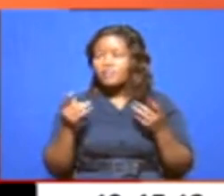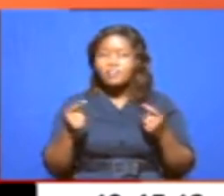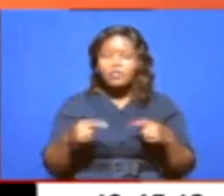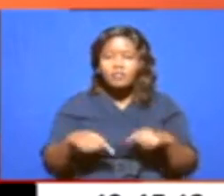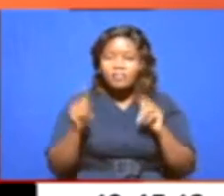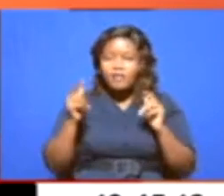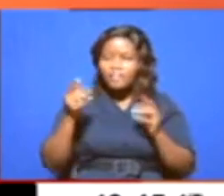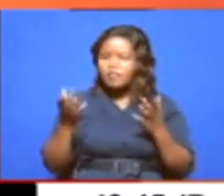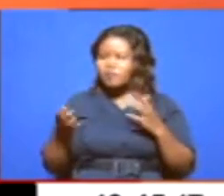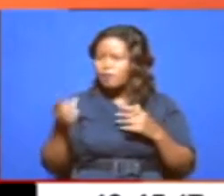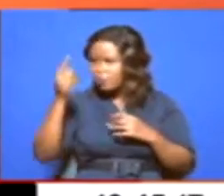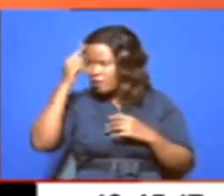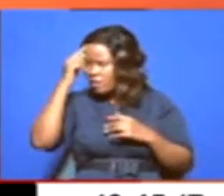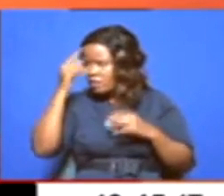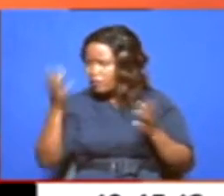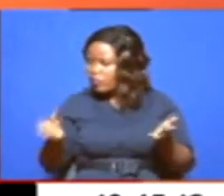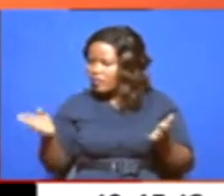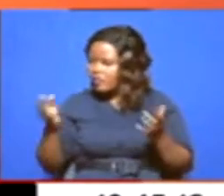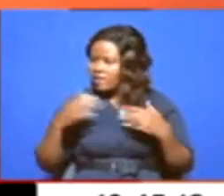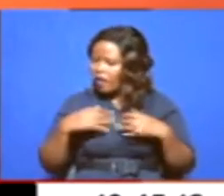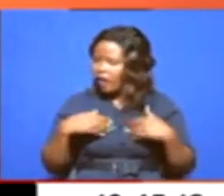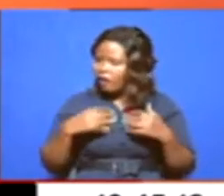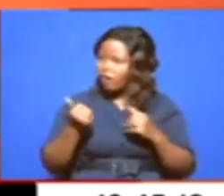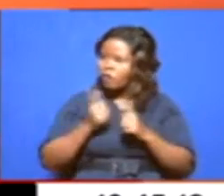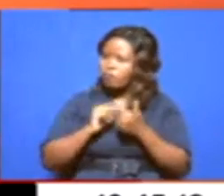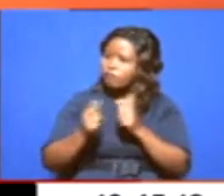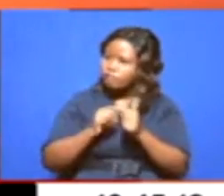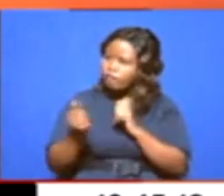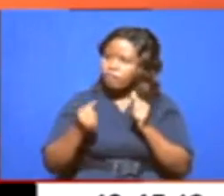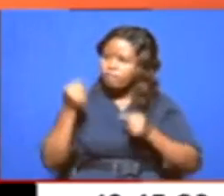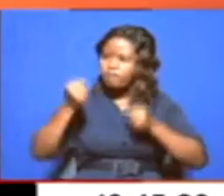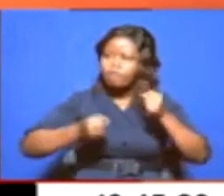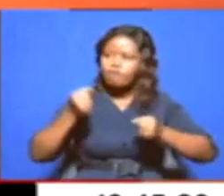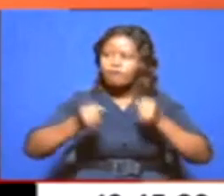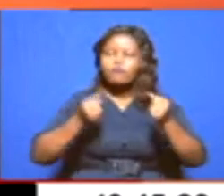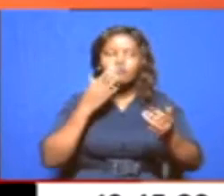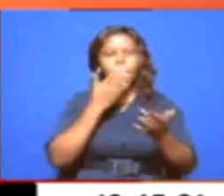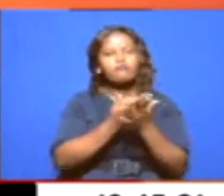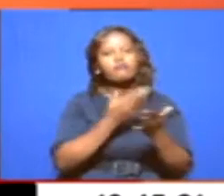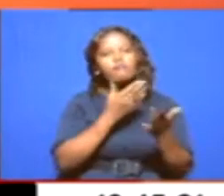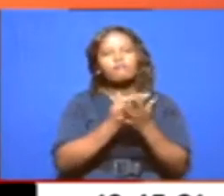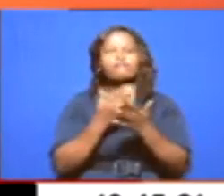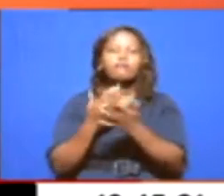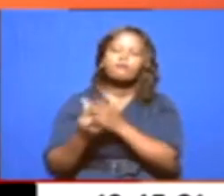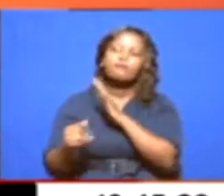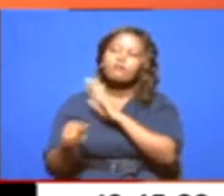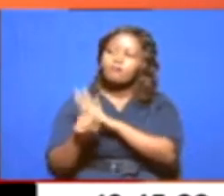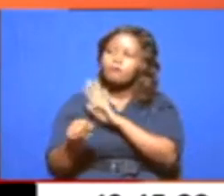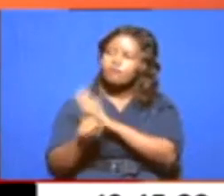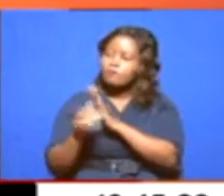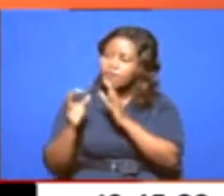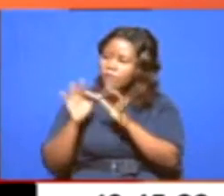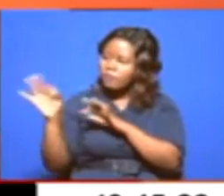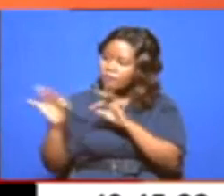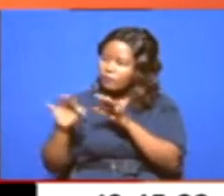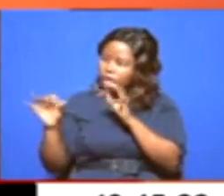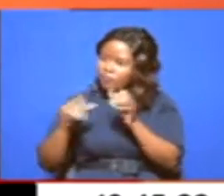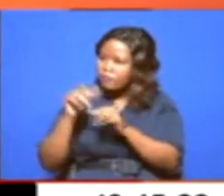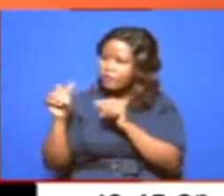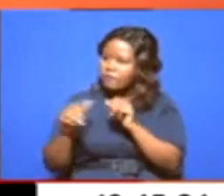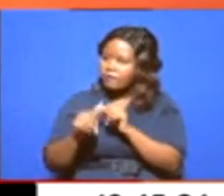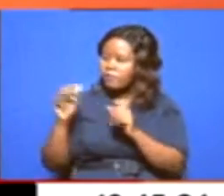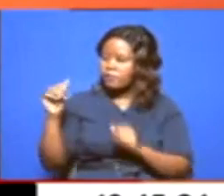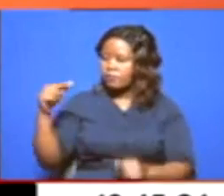it will be deemed that I am pacing an athlete at the cross-country event. Thank you very much for telling us about the Agnes Jebet Tirop